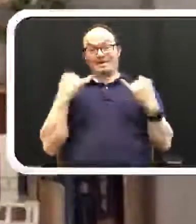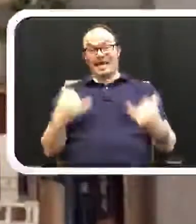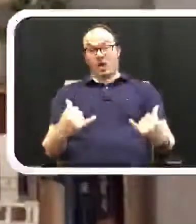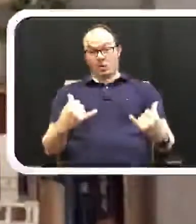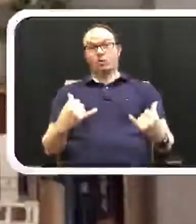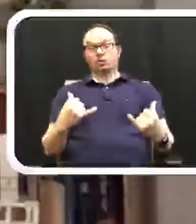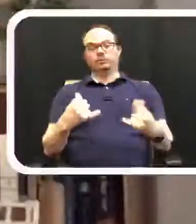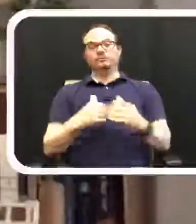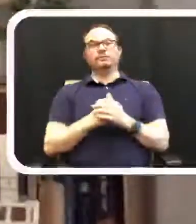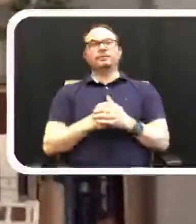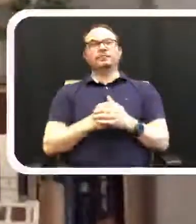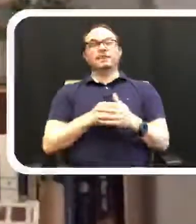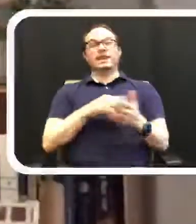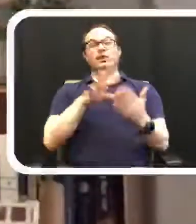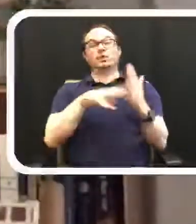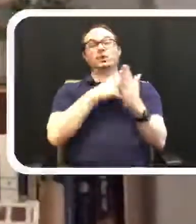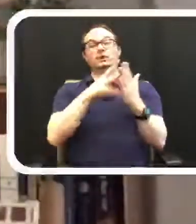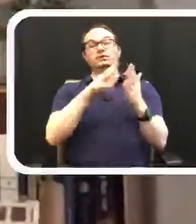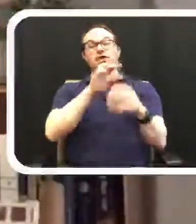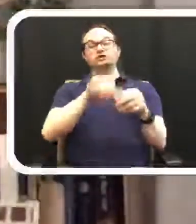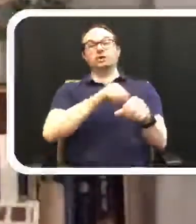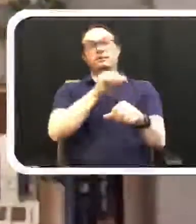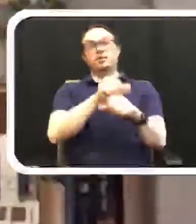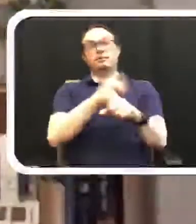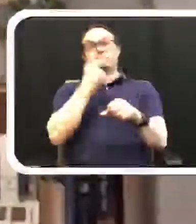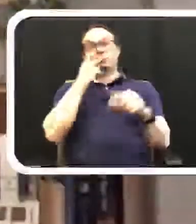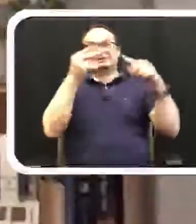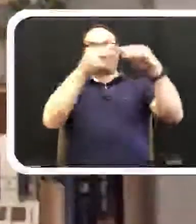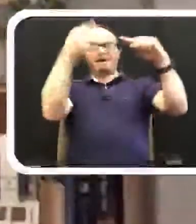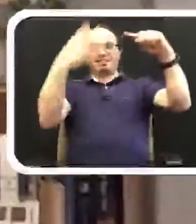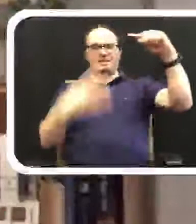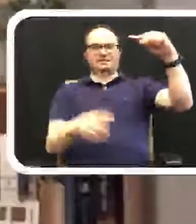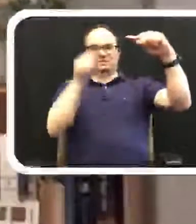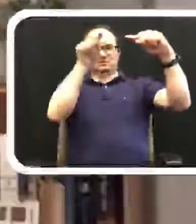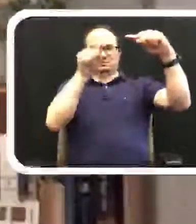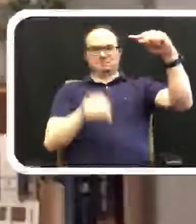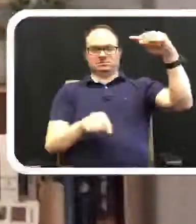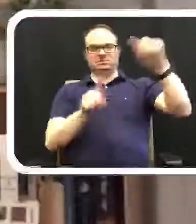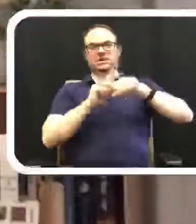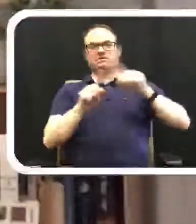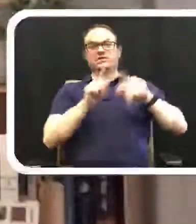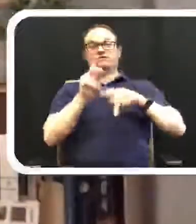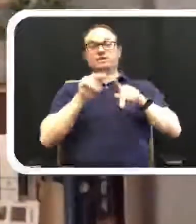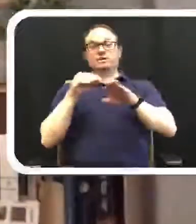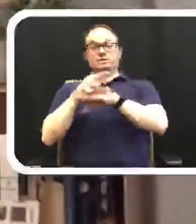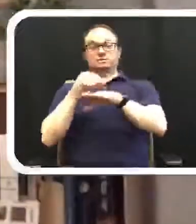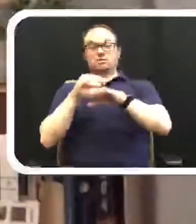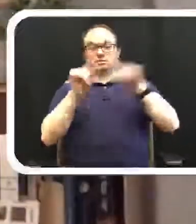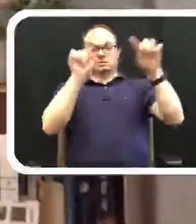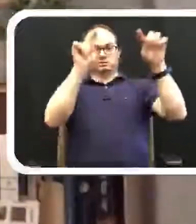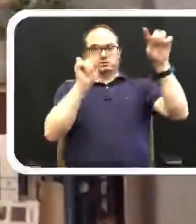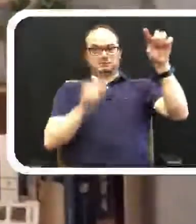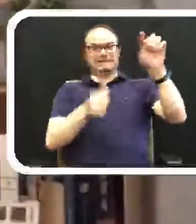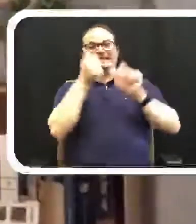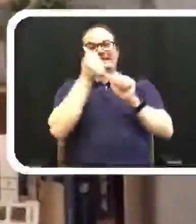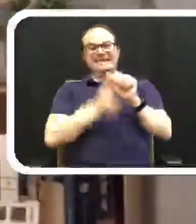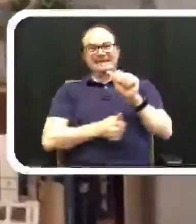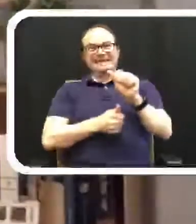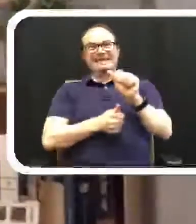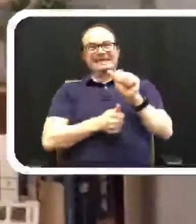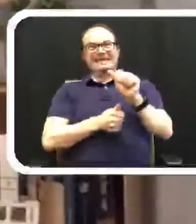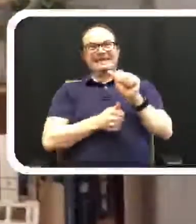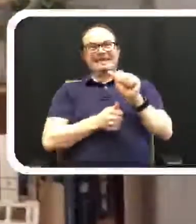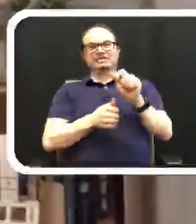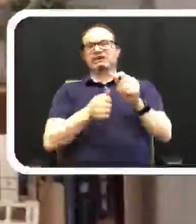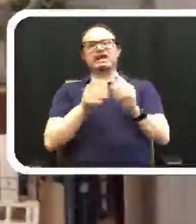And when you go to schedule, you'll see a list of all of our consultants, and they each have a brief bio